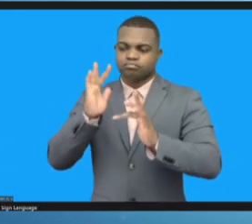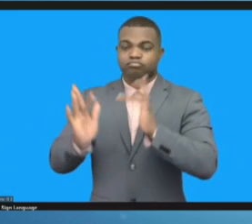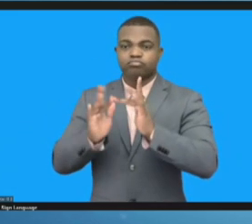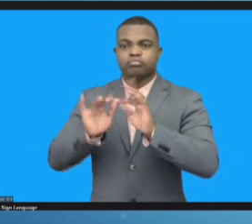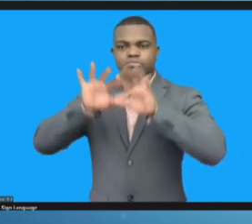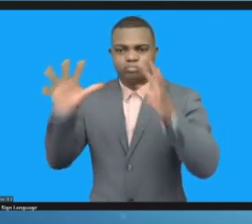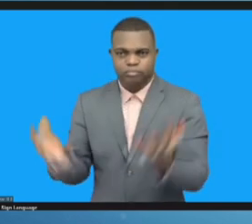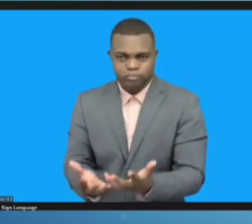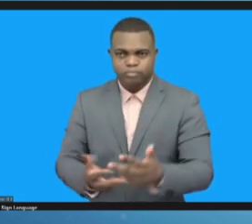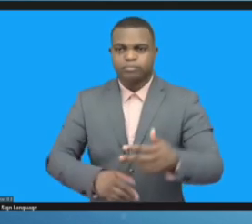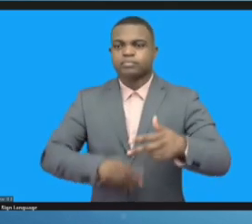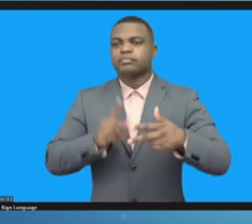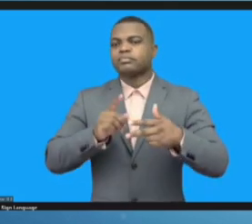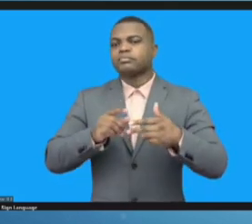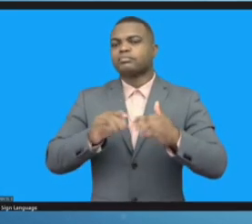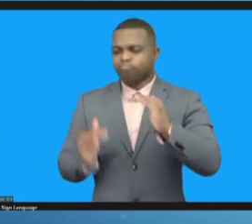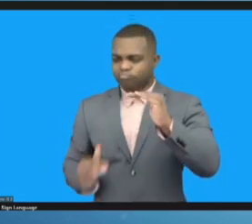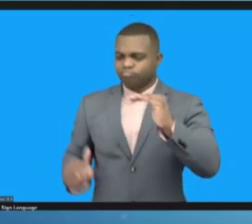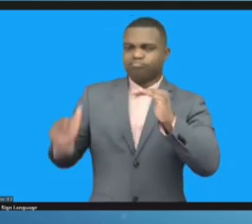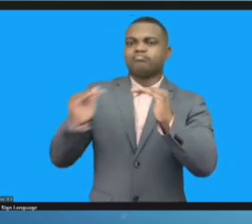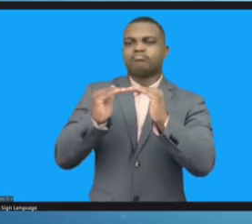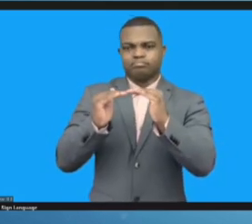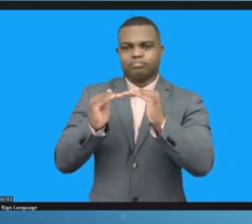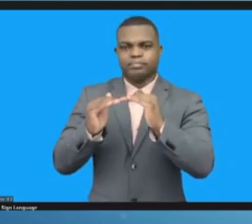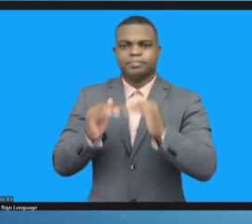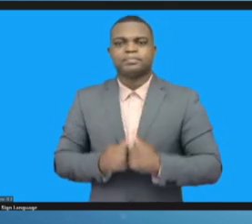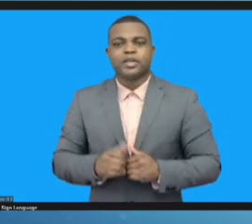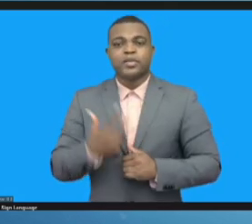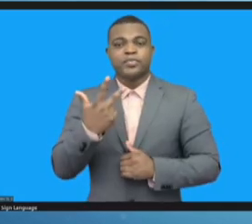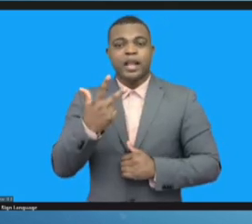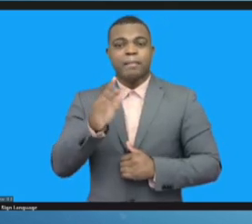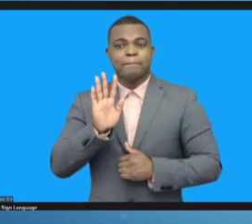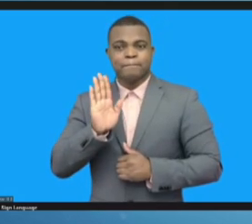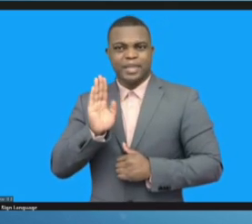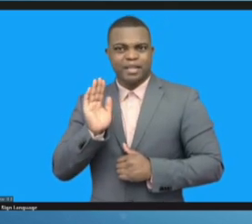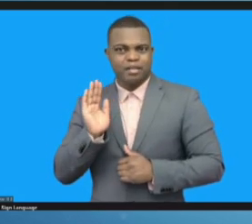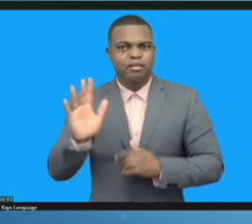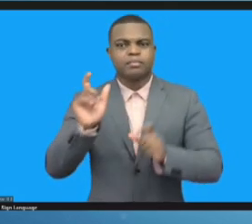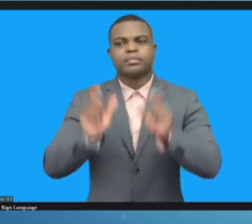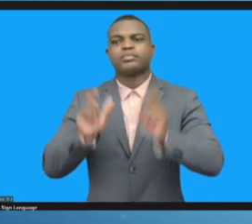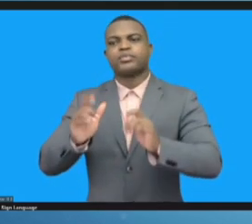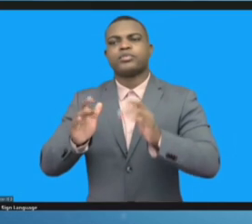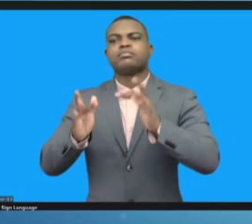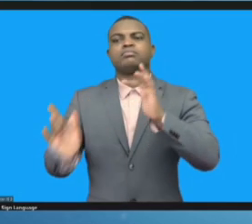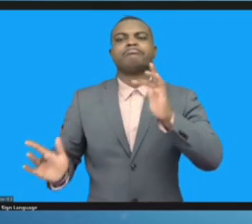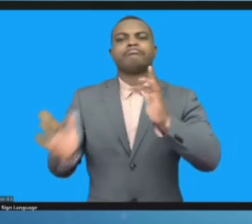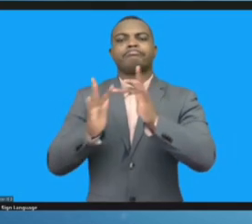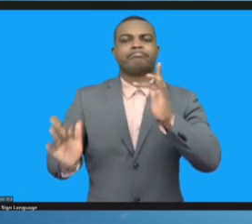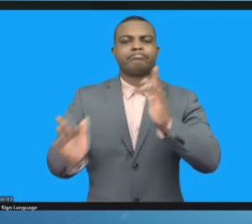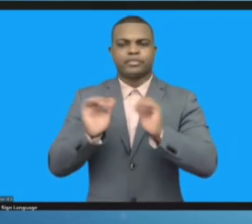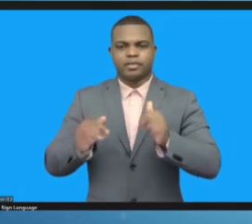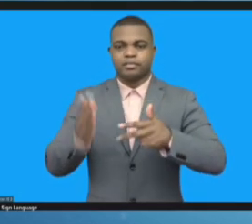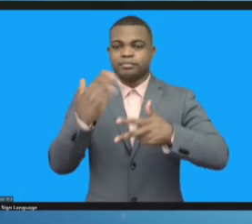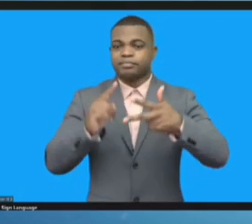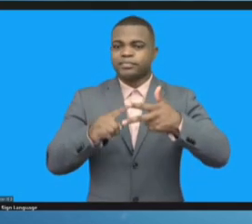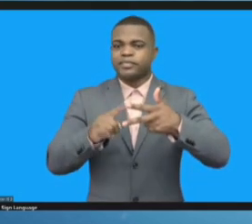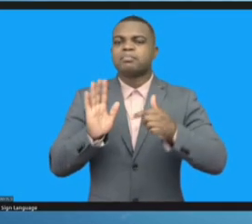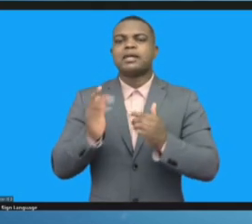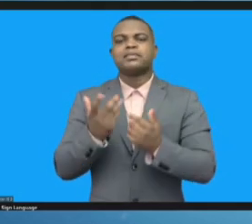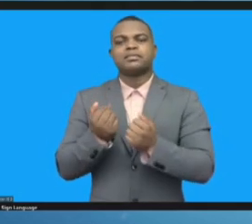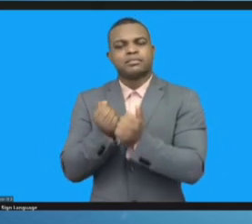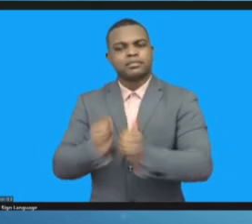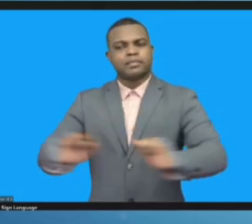there. Governments, tech companies, and social media platforms have a responsibility to prevent online bullying and deadly